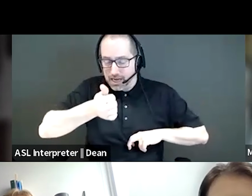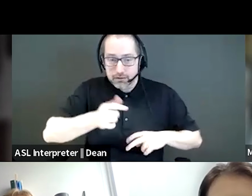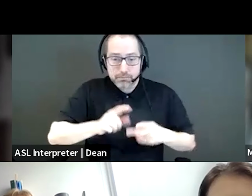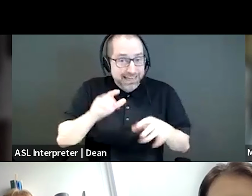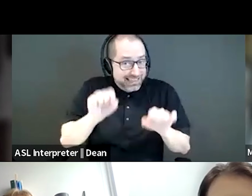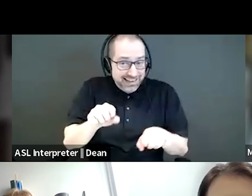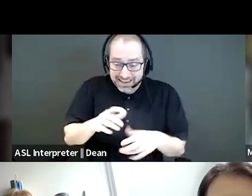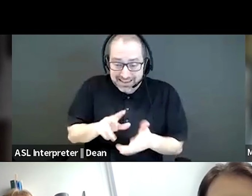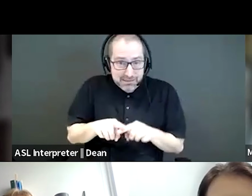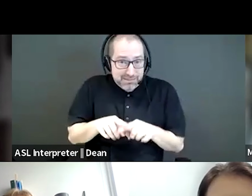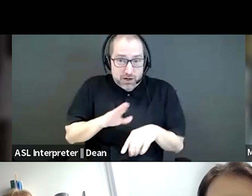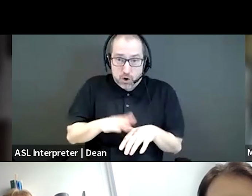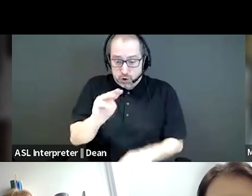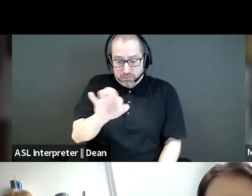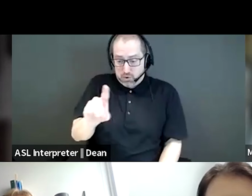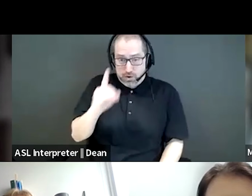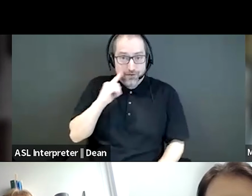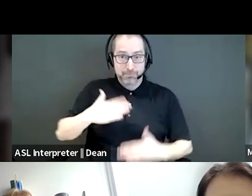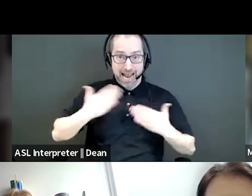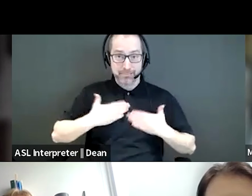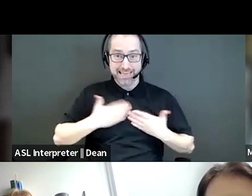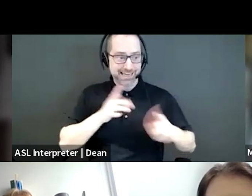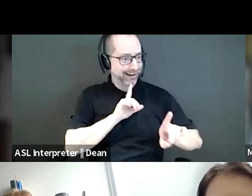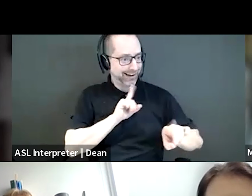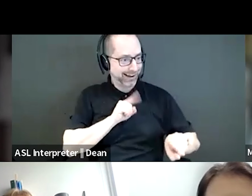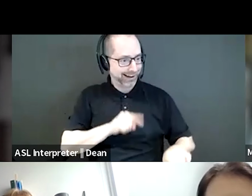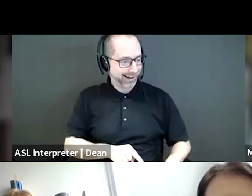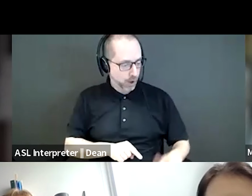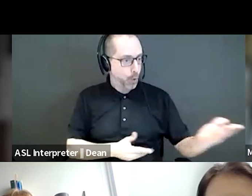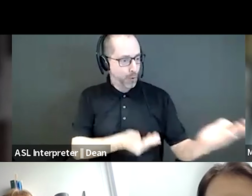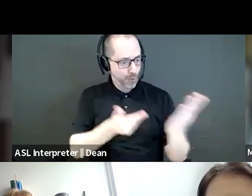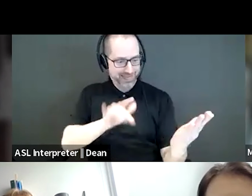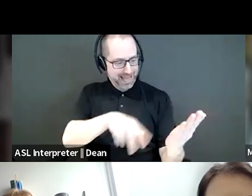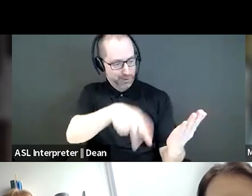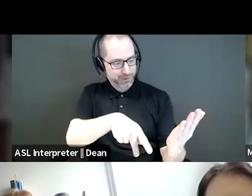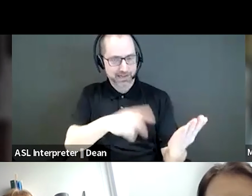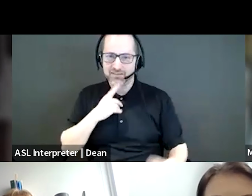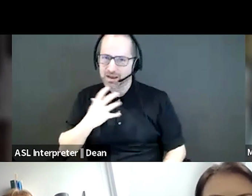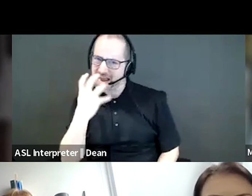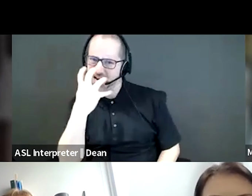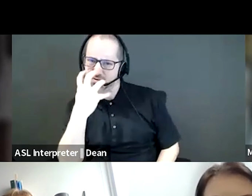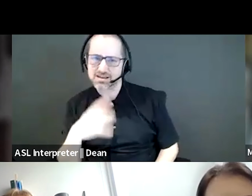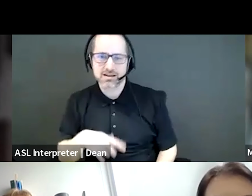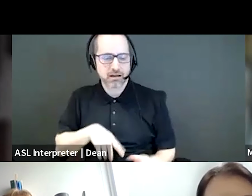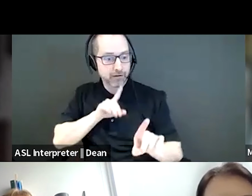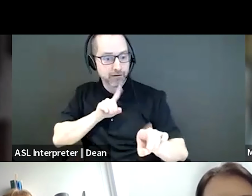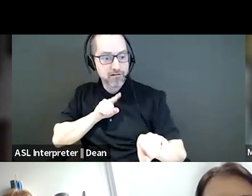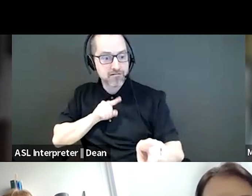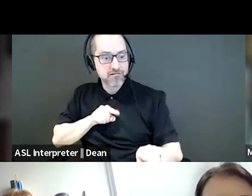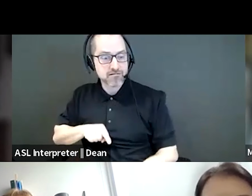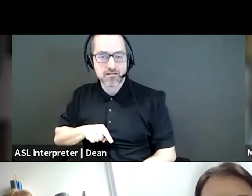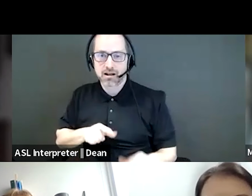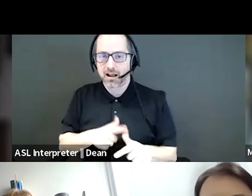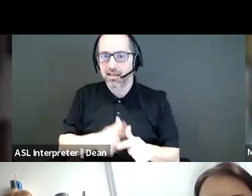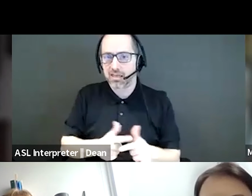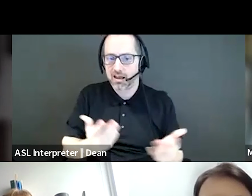affect it. That's the poor reliability or reliability scale of it. So if you took it a year